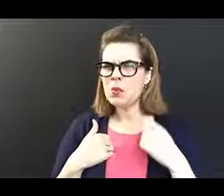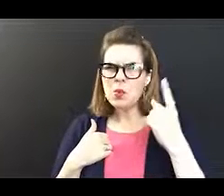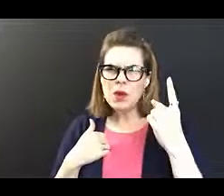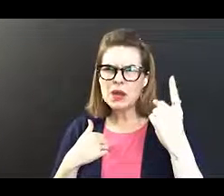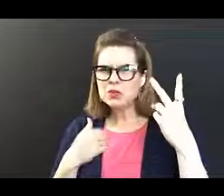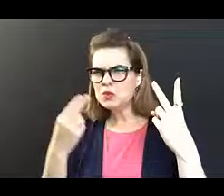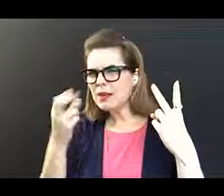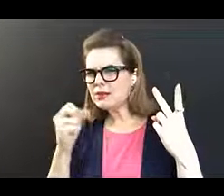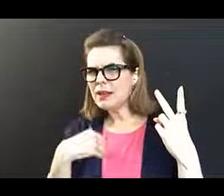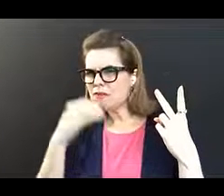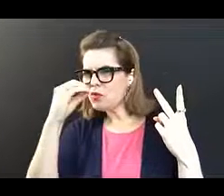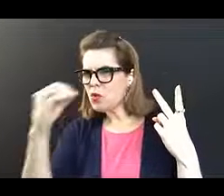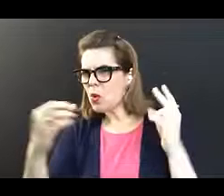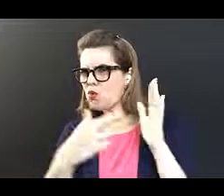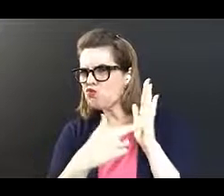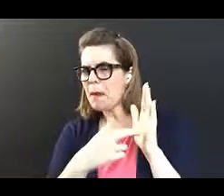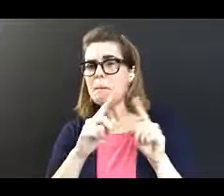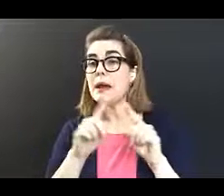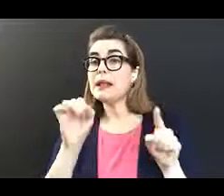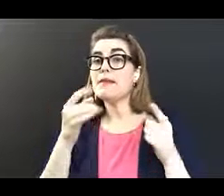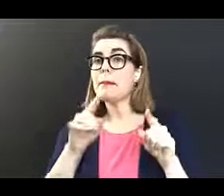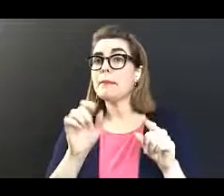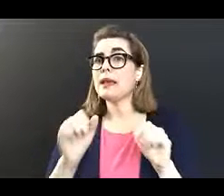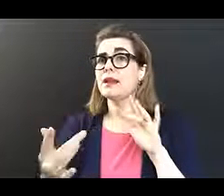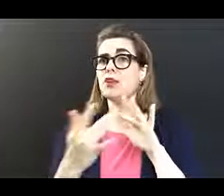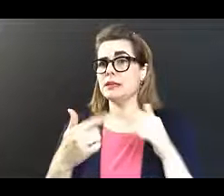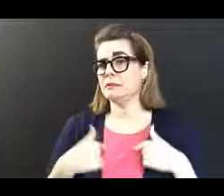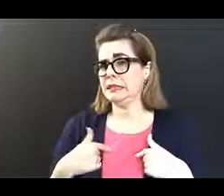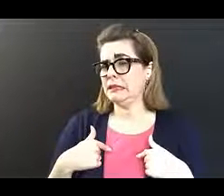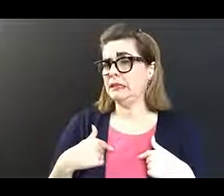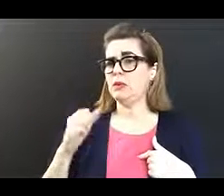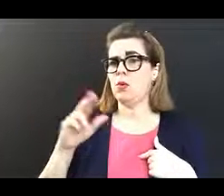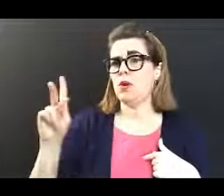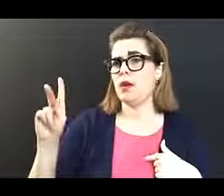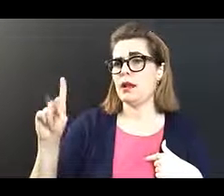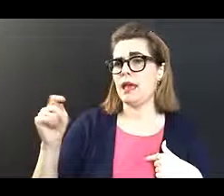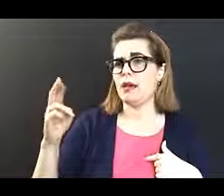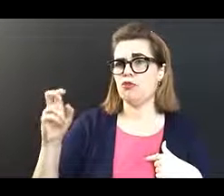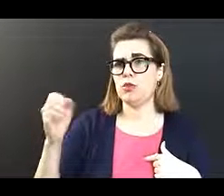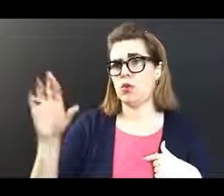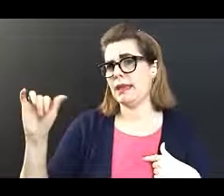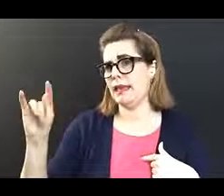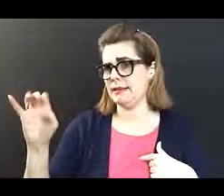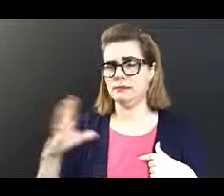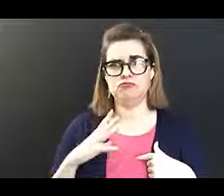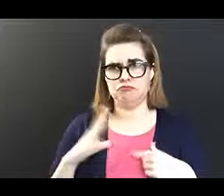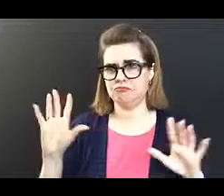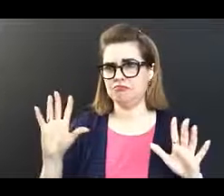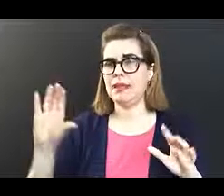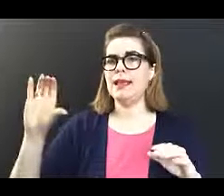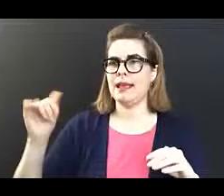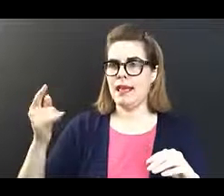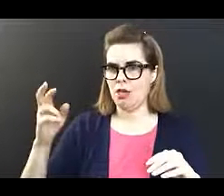the case, you can contact myself, Catherine, or Kate, and we also have an official